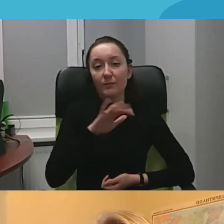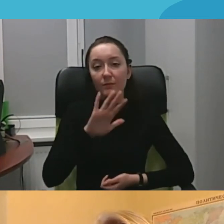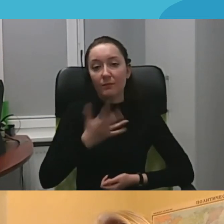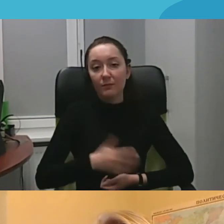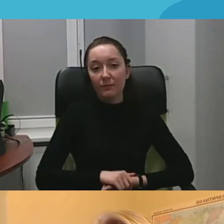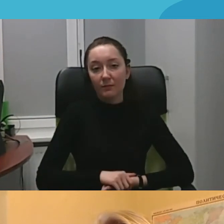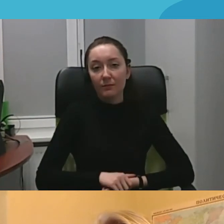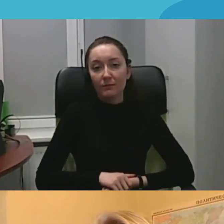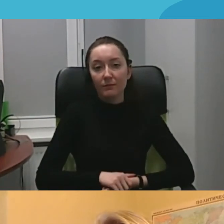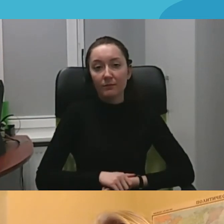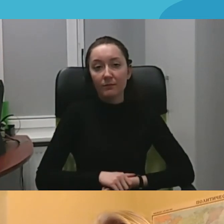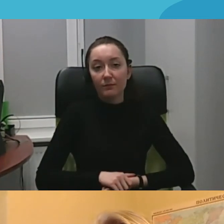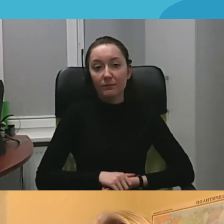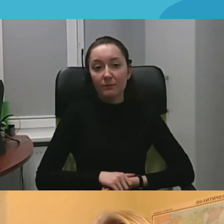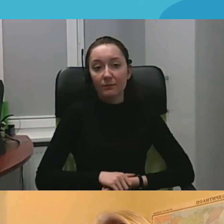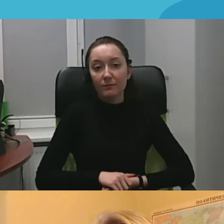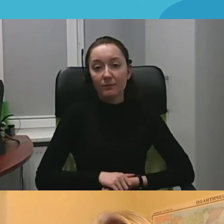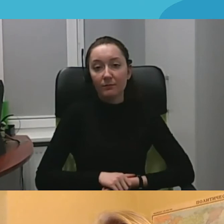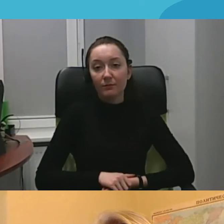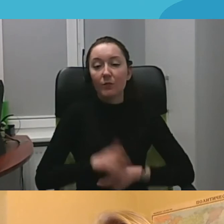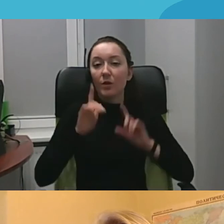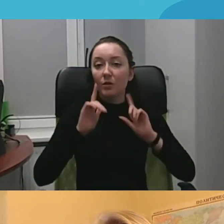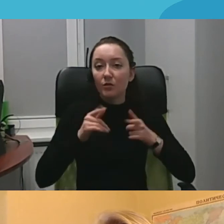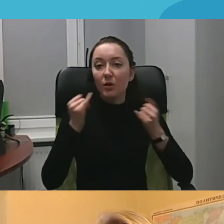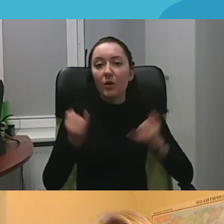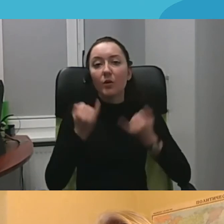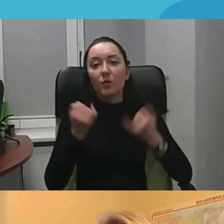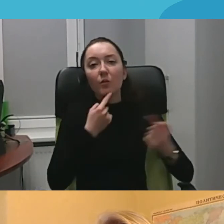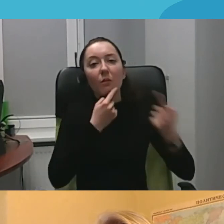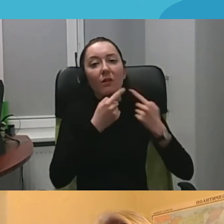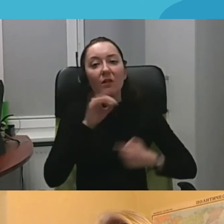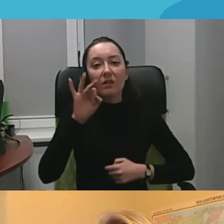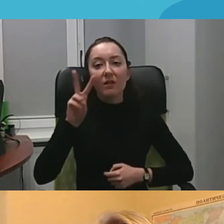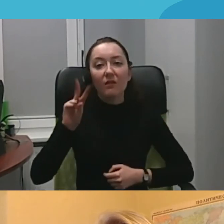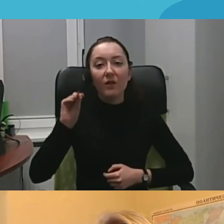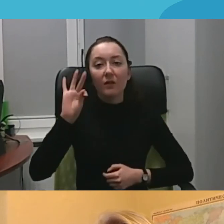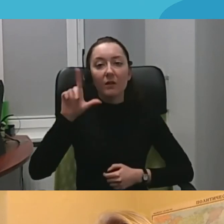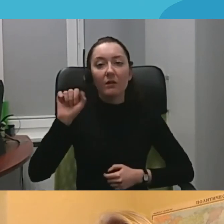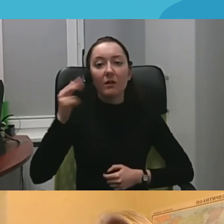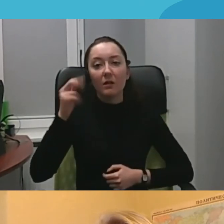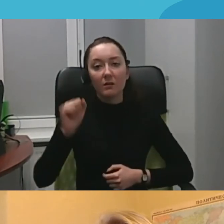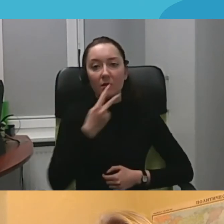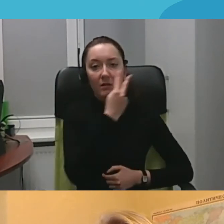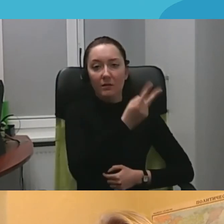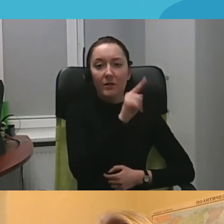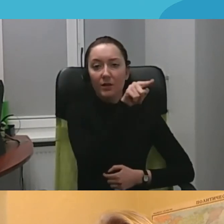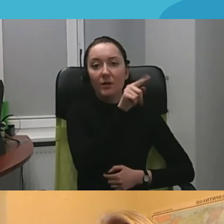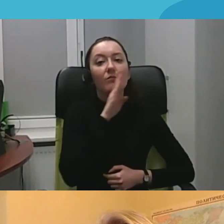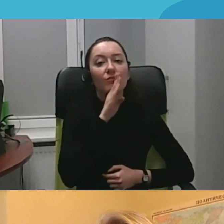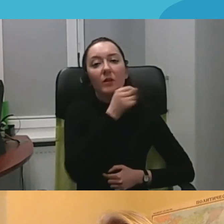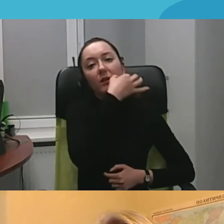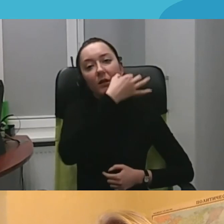really interesting, because when you're talking to Svetlana, when she says to me, this really matters back home, when